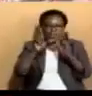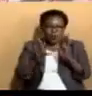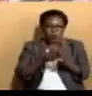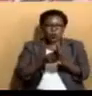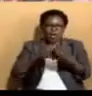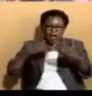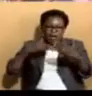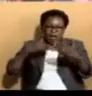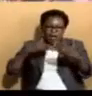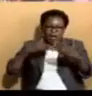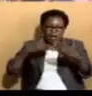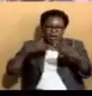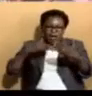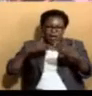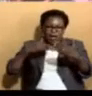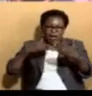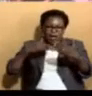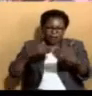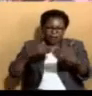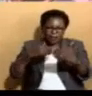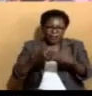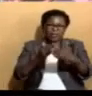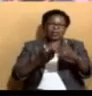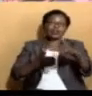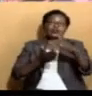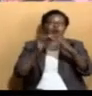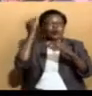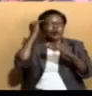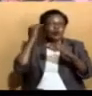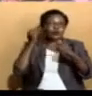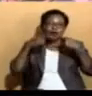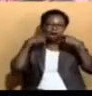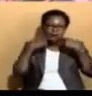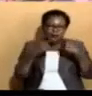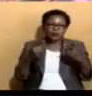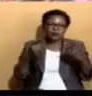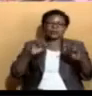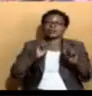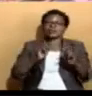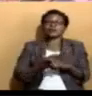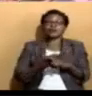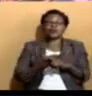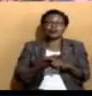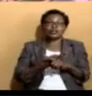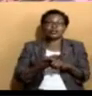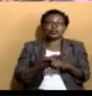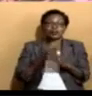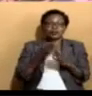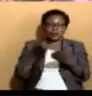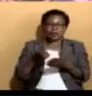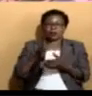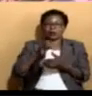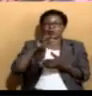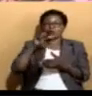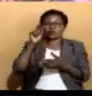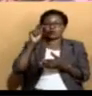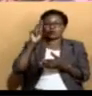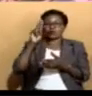jurisprudence until the Superior Court has pronounced itself. To your JA,